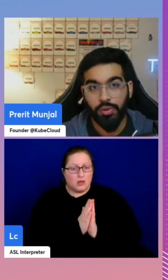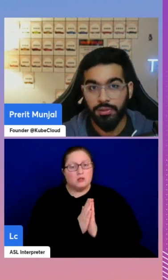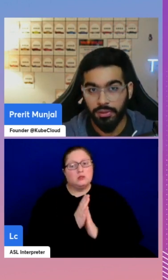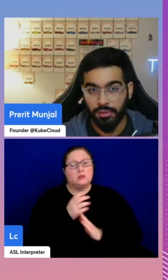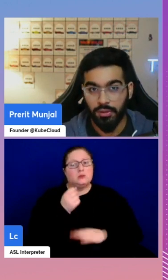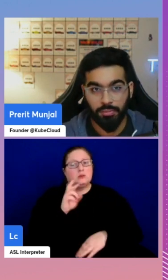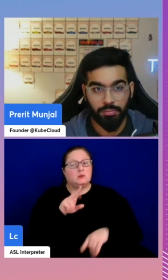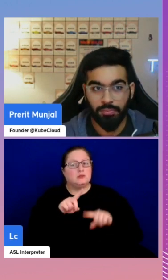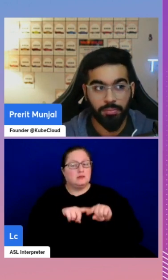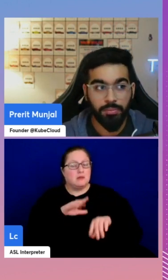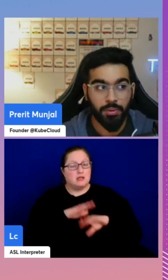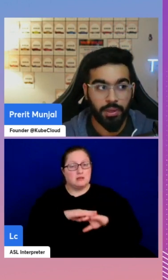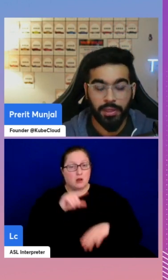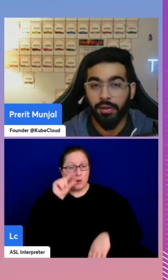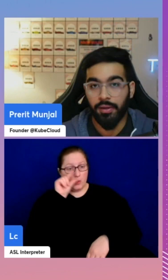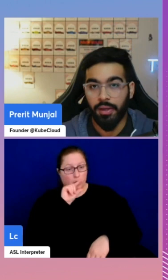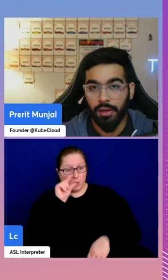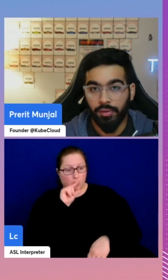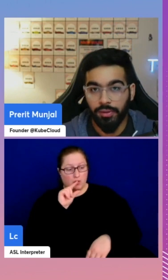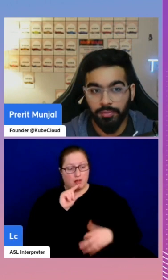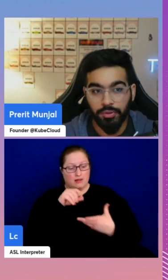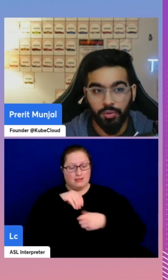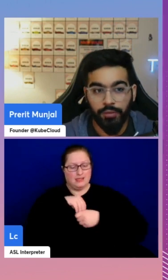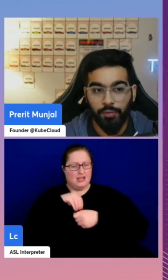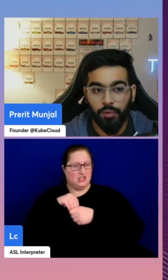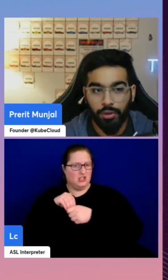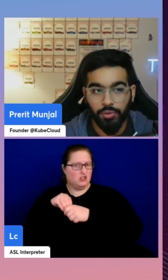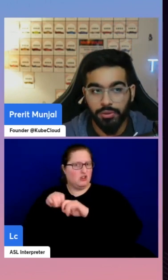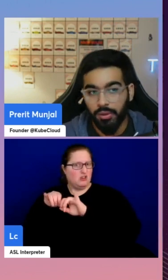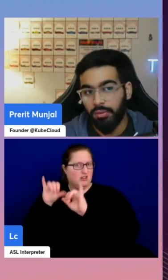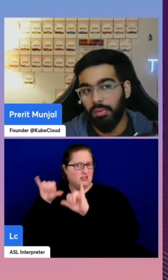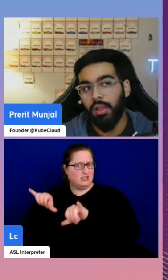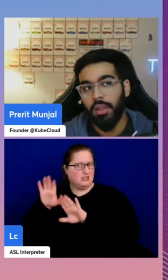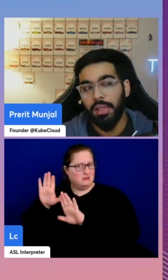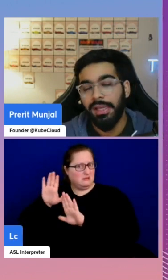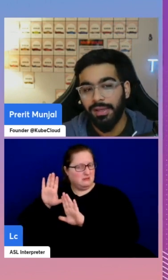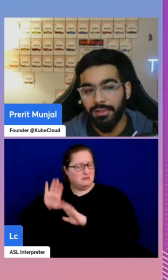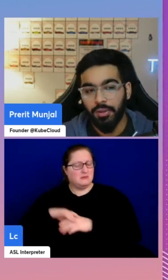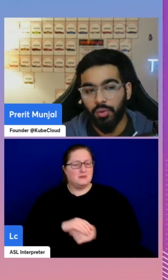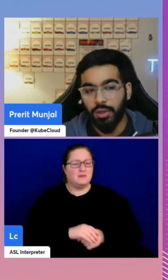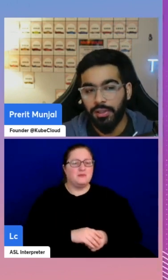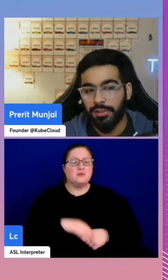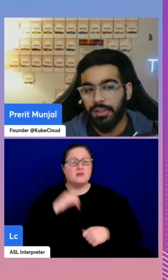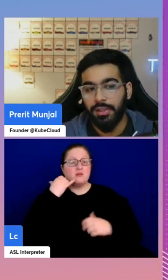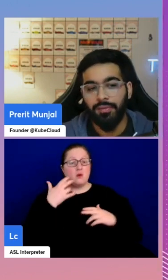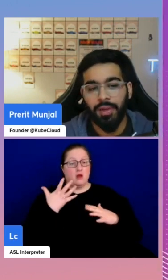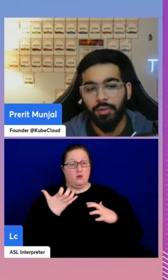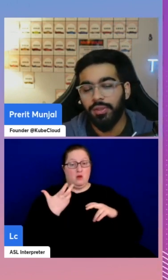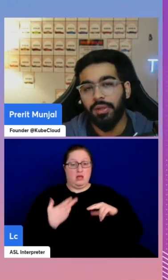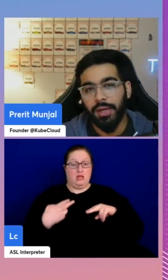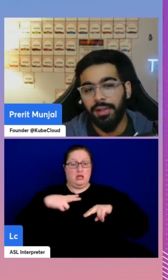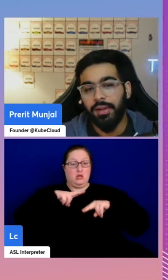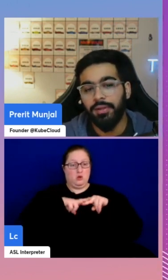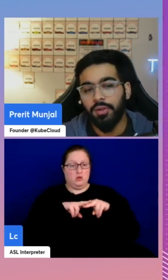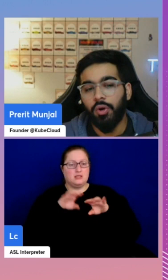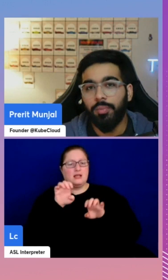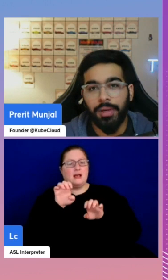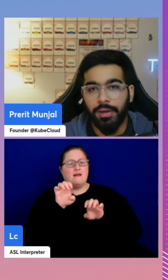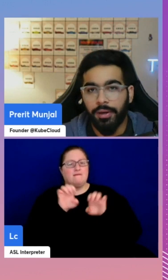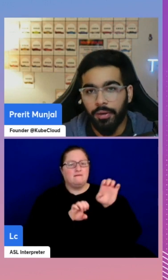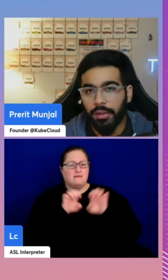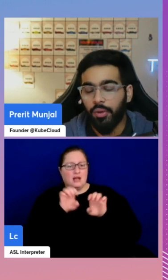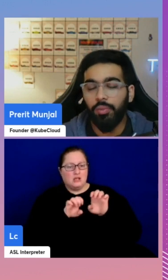on Google's like internal algorithms. So if you want to increase the quotas, the evaluation criteria